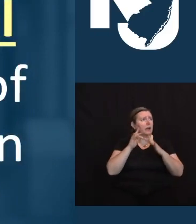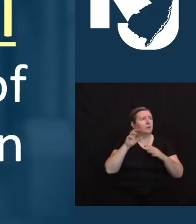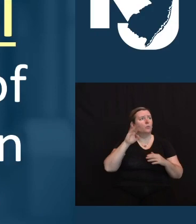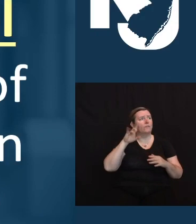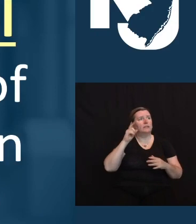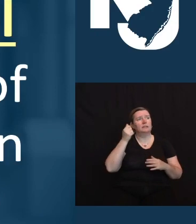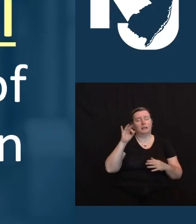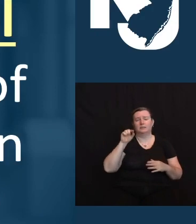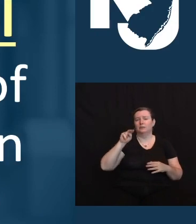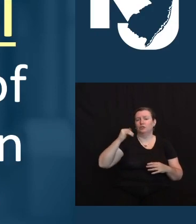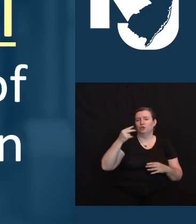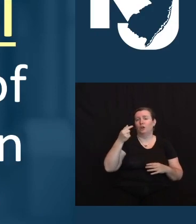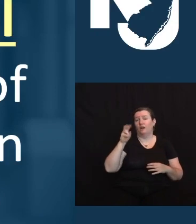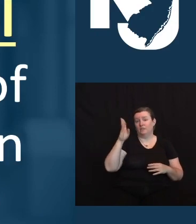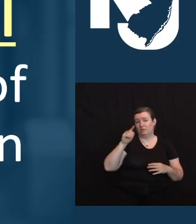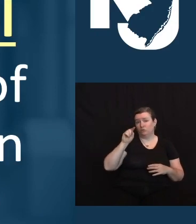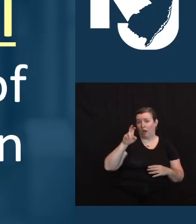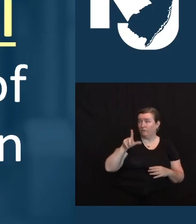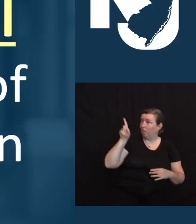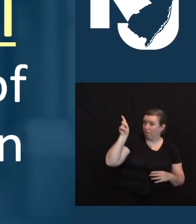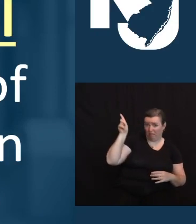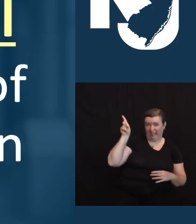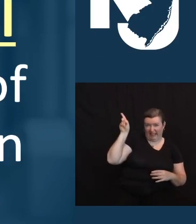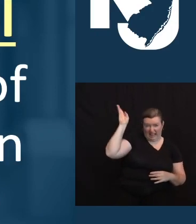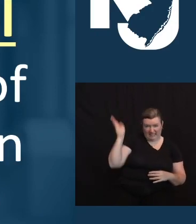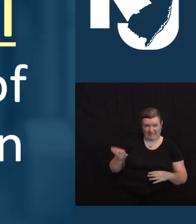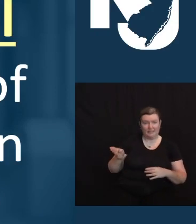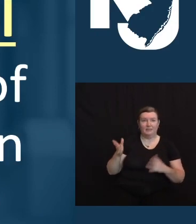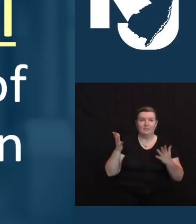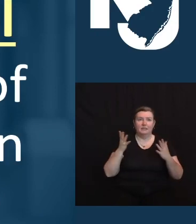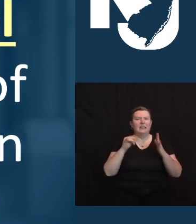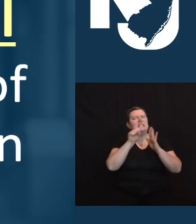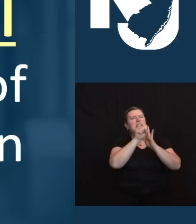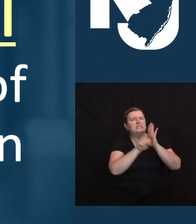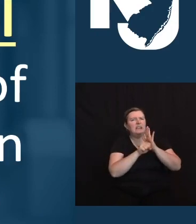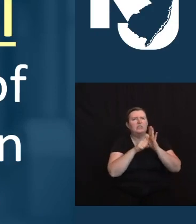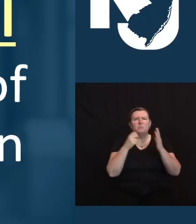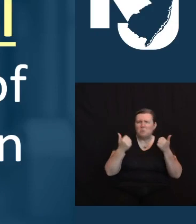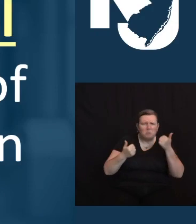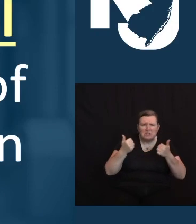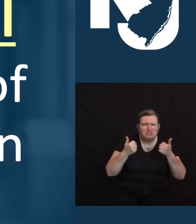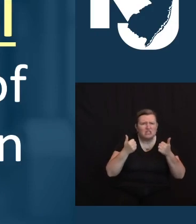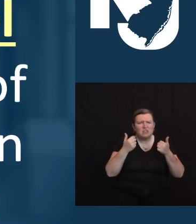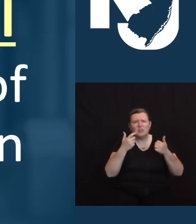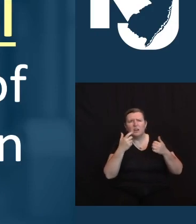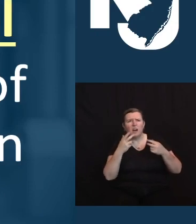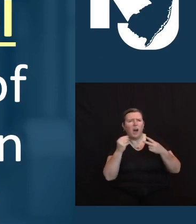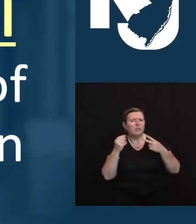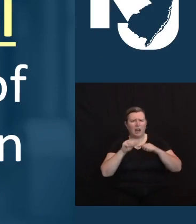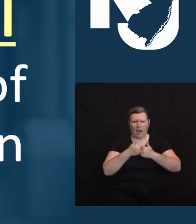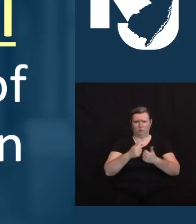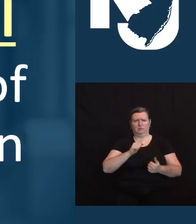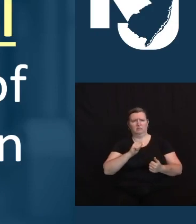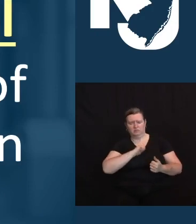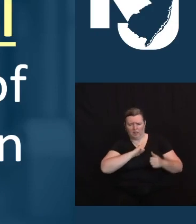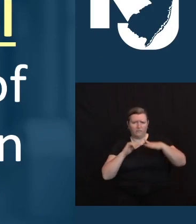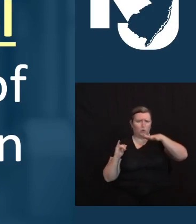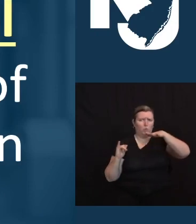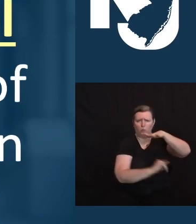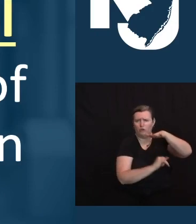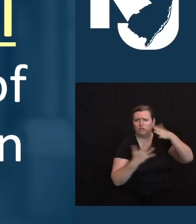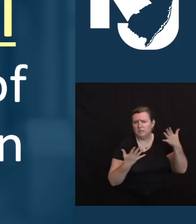covid19.nj.gov/travel for the complete list of states and to learn whether you should be self-quarantining. And we further urge